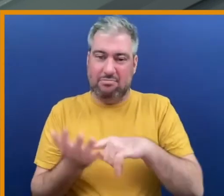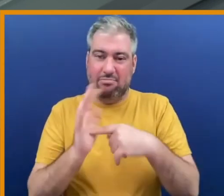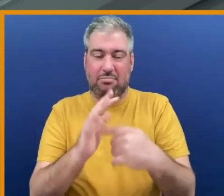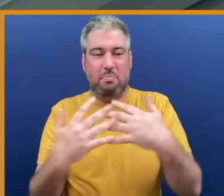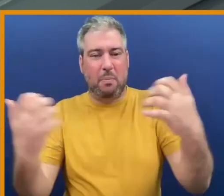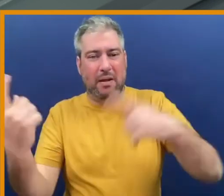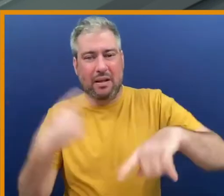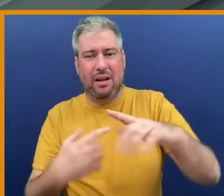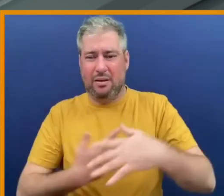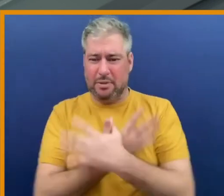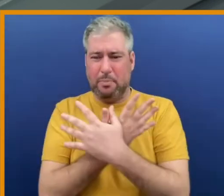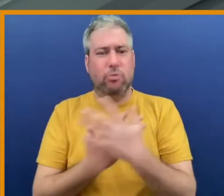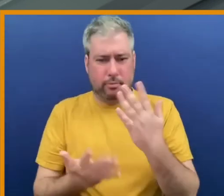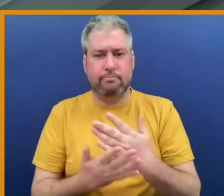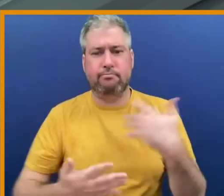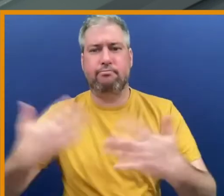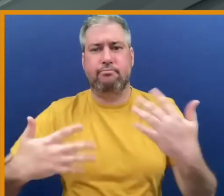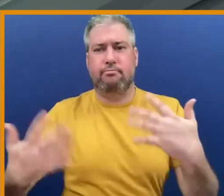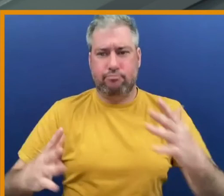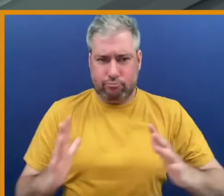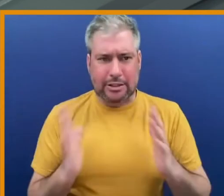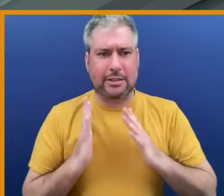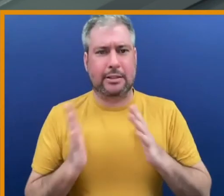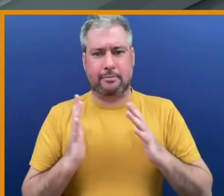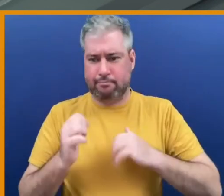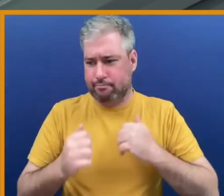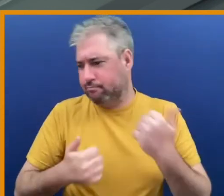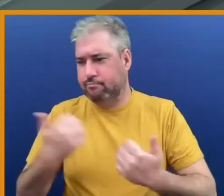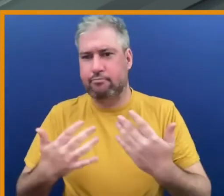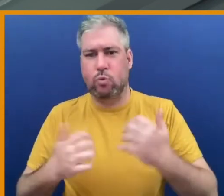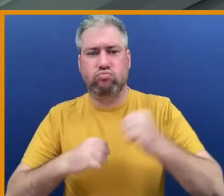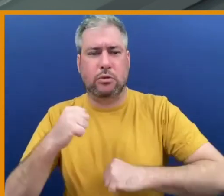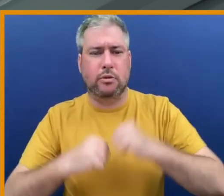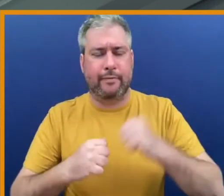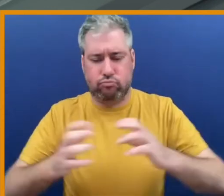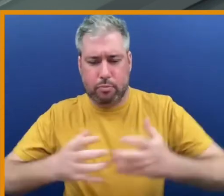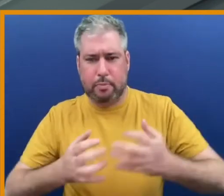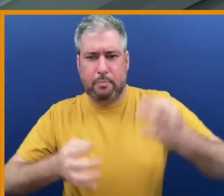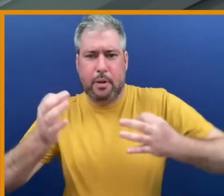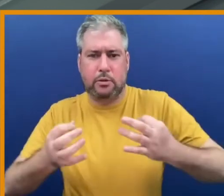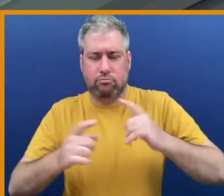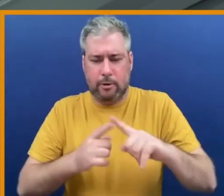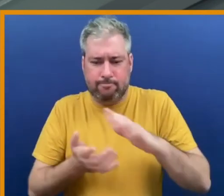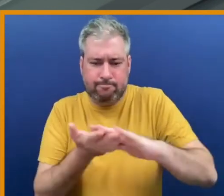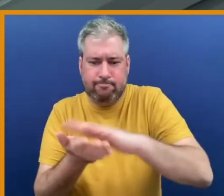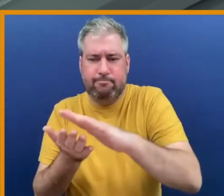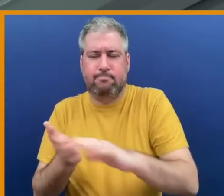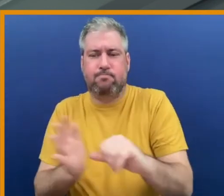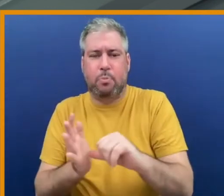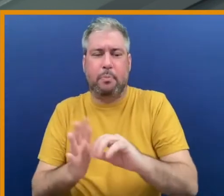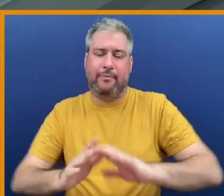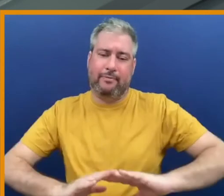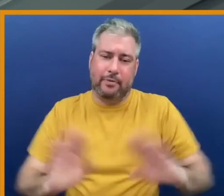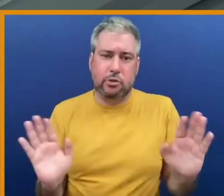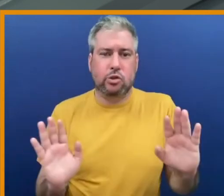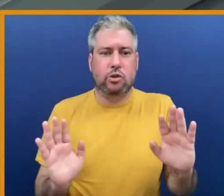these problems once and for all. And these strong calls set us apart from the other parties. So in my line of work as a veterinary surgeon,